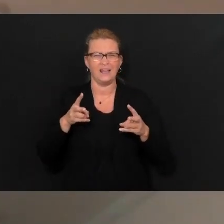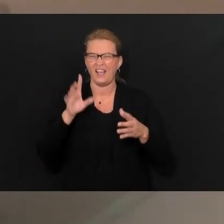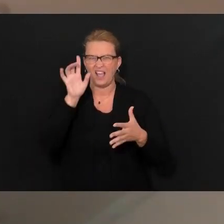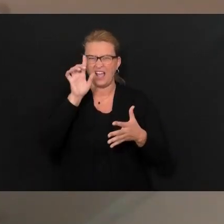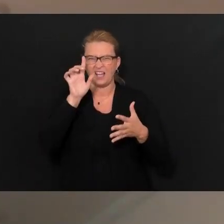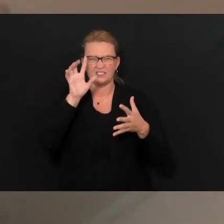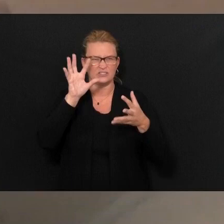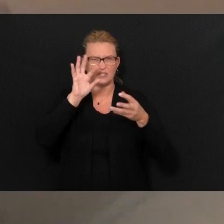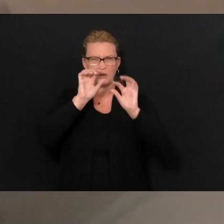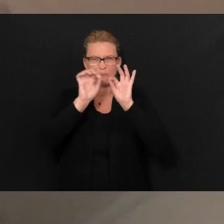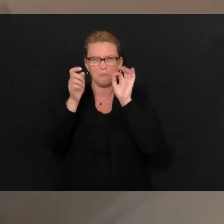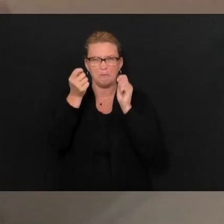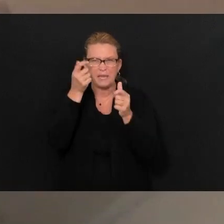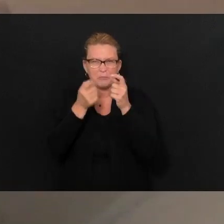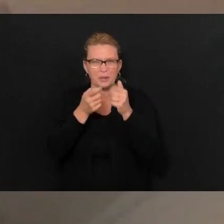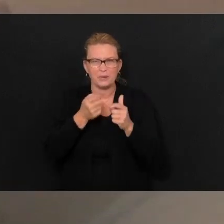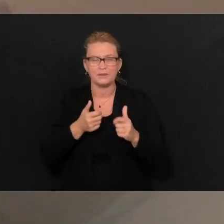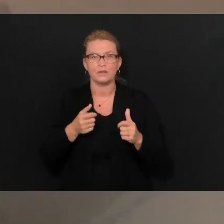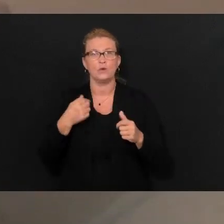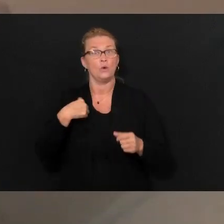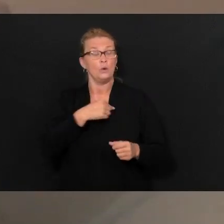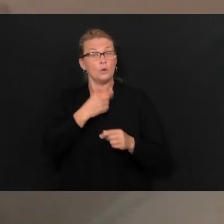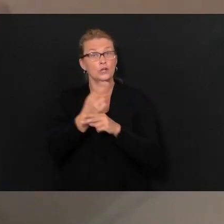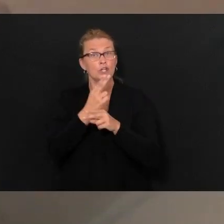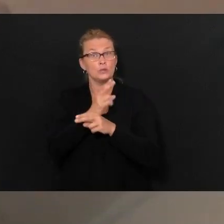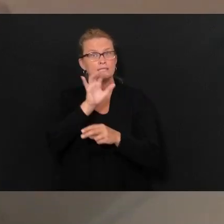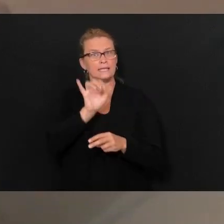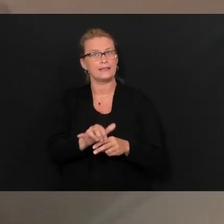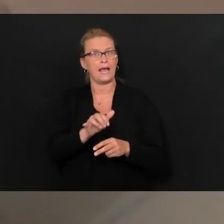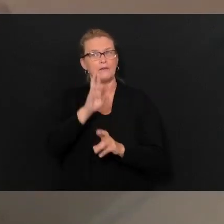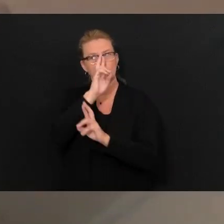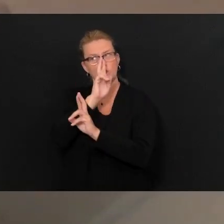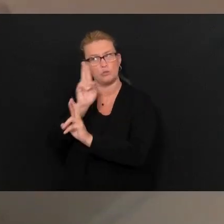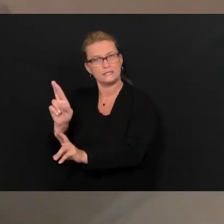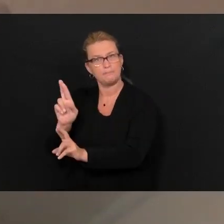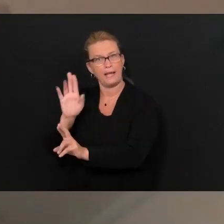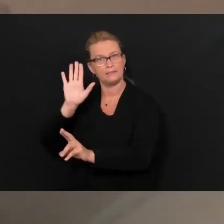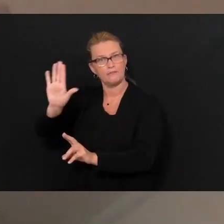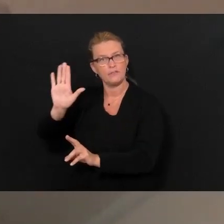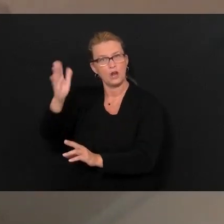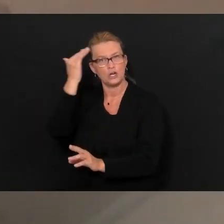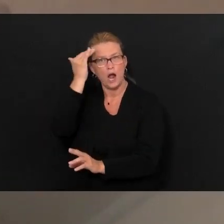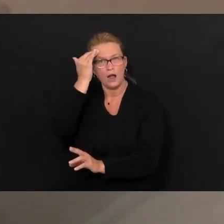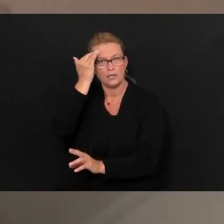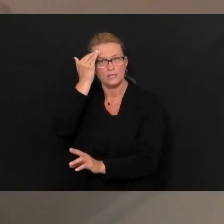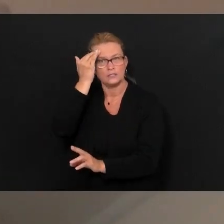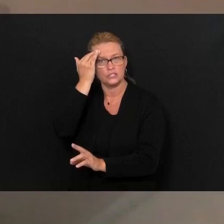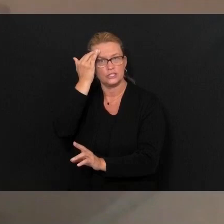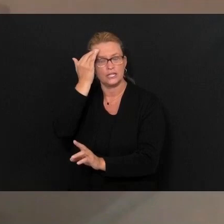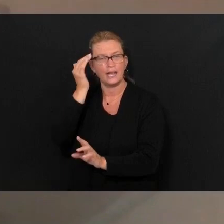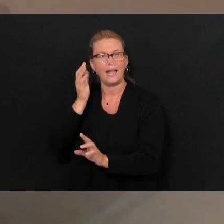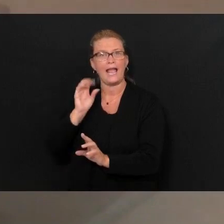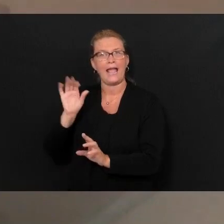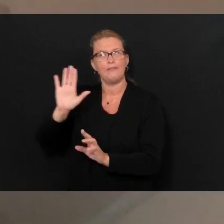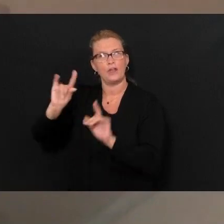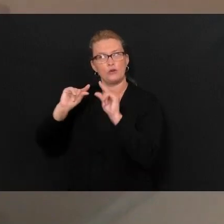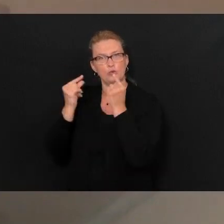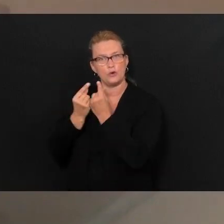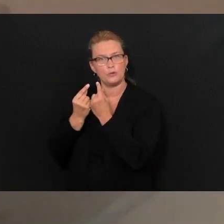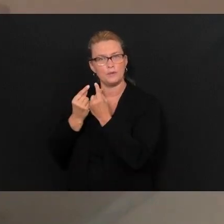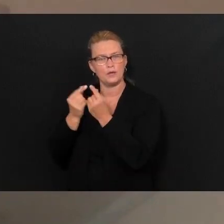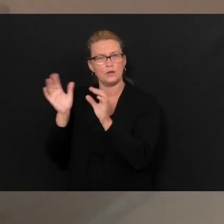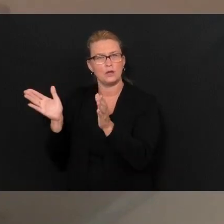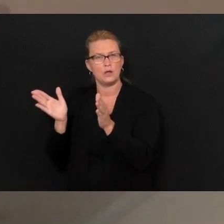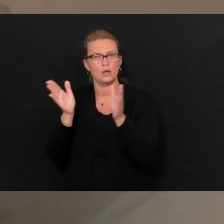way. We use it as a baseline because of the respect we have for their knowledge and their group. But